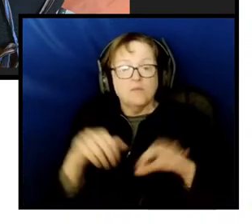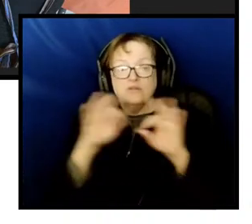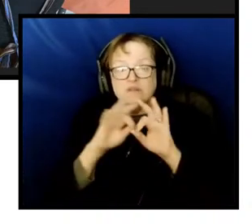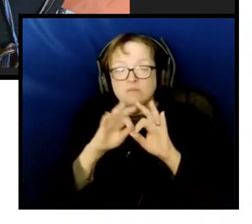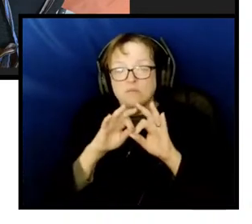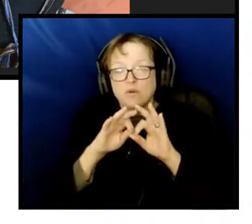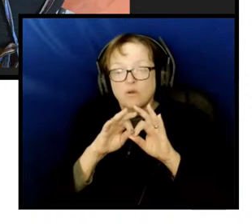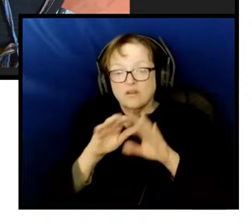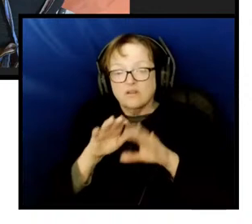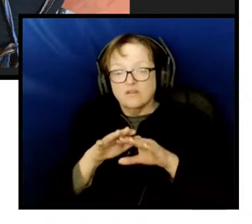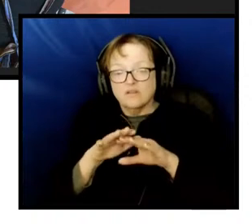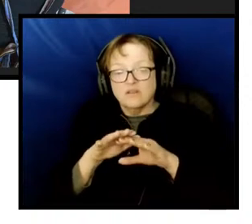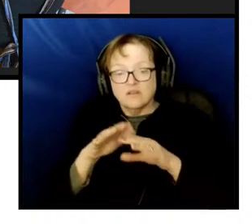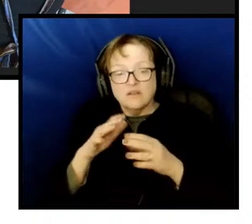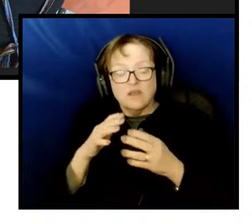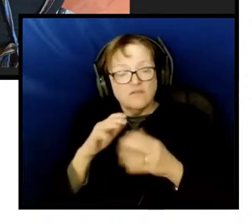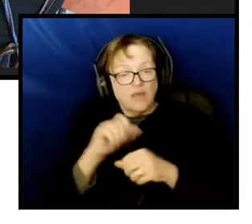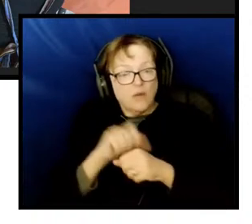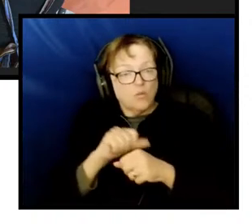intergenerational work that we're doing here.